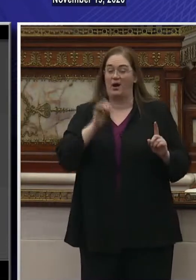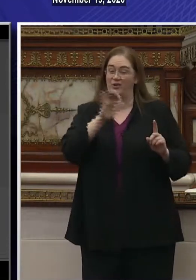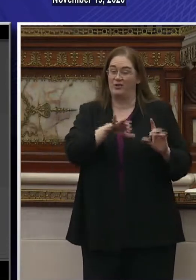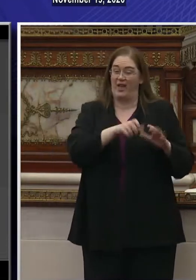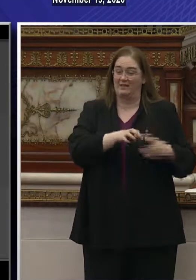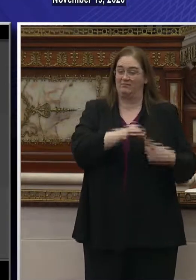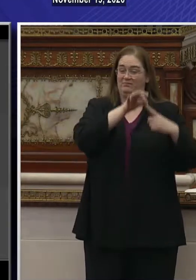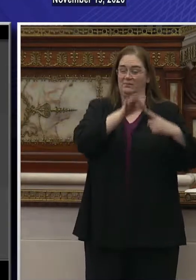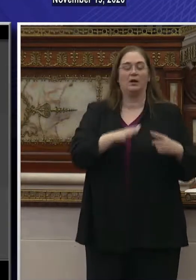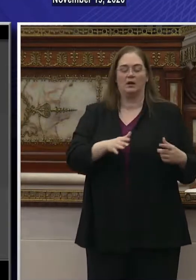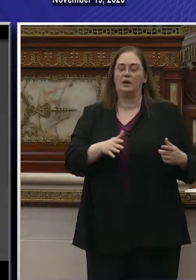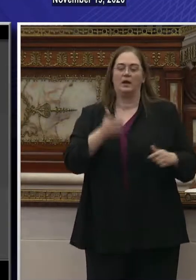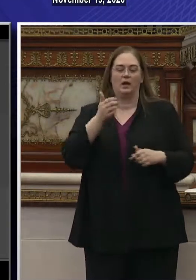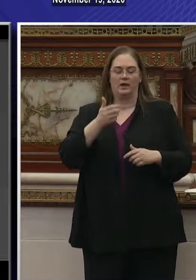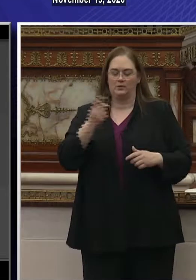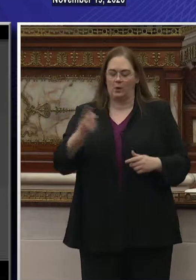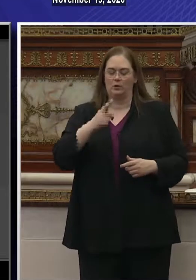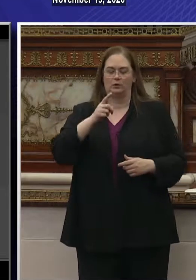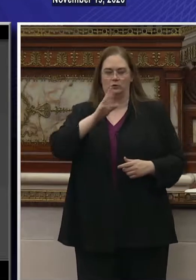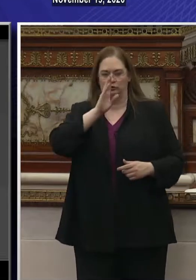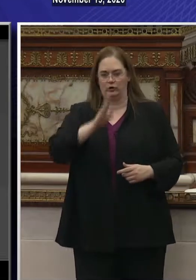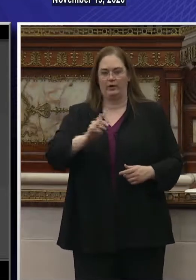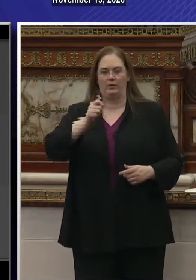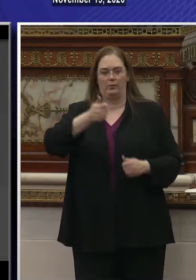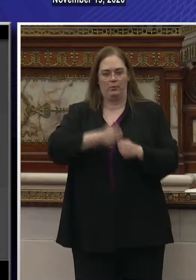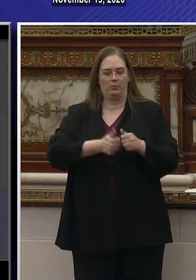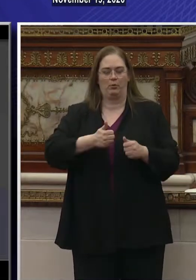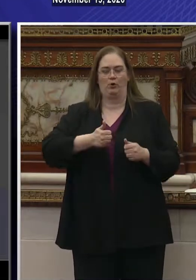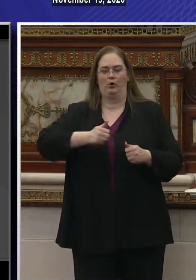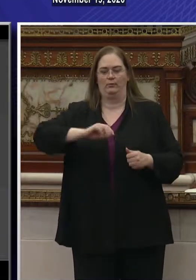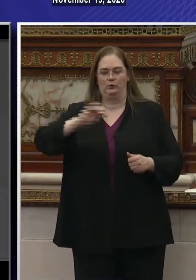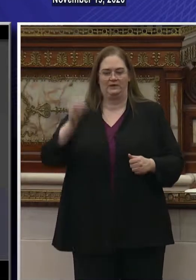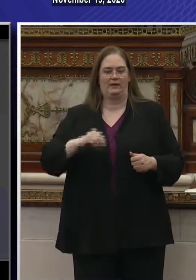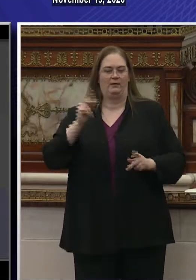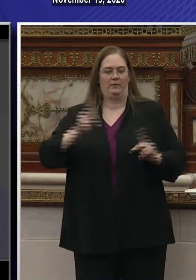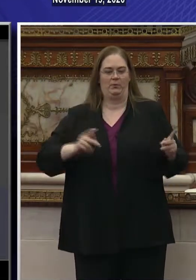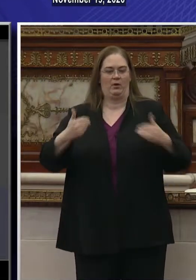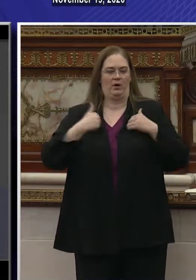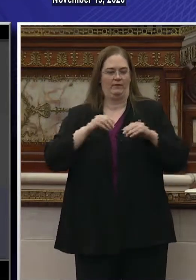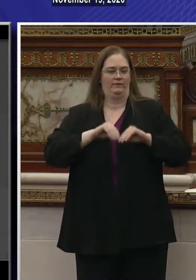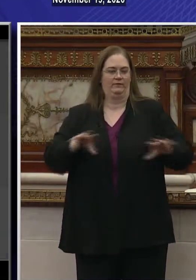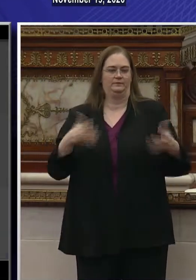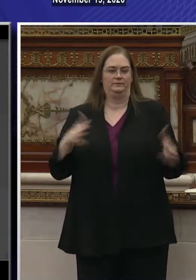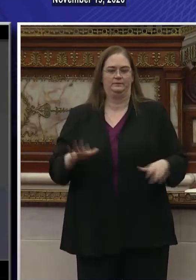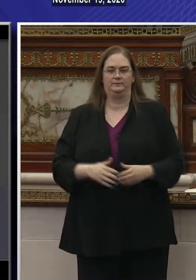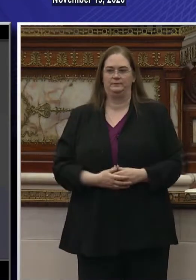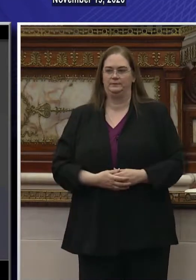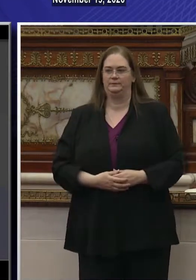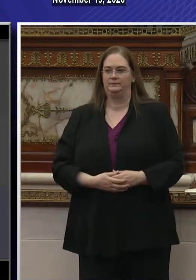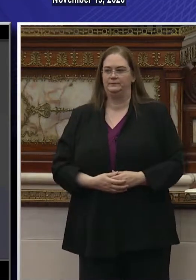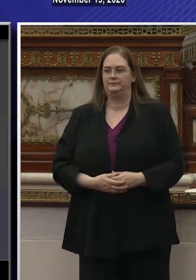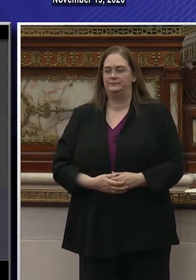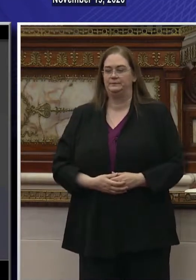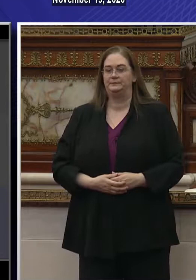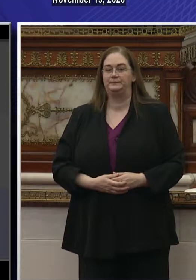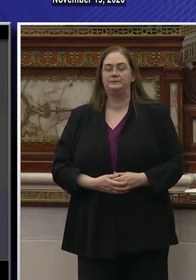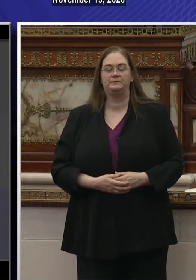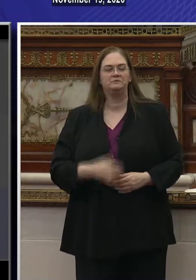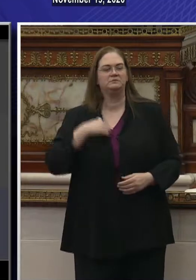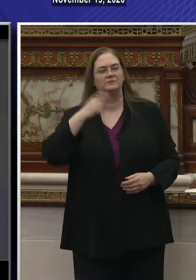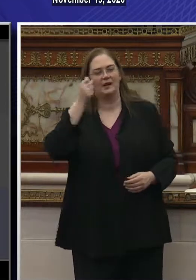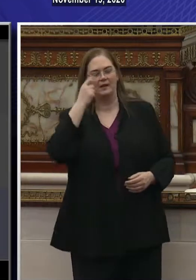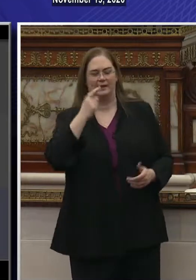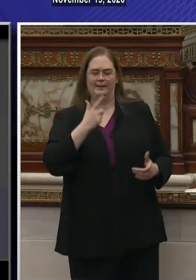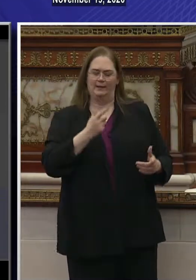that, it's a straight per capita level distribution or assignment. And then, I mean, that's, I understand that. It's a